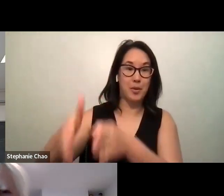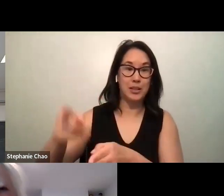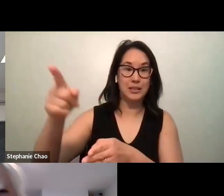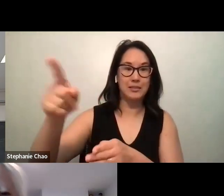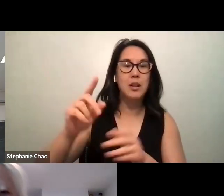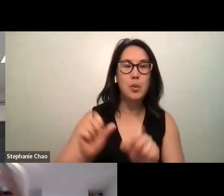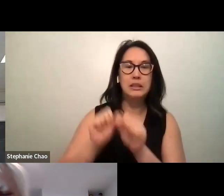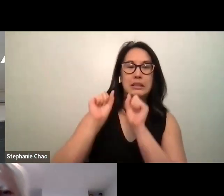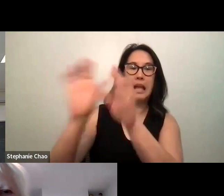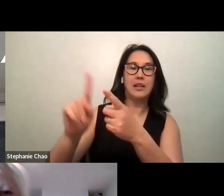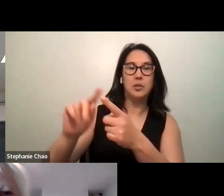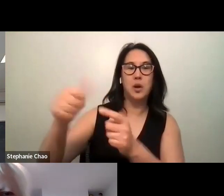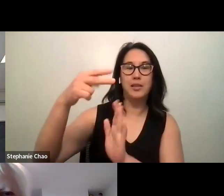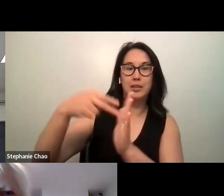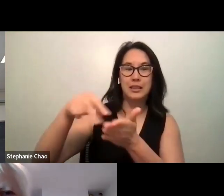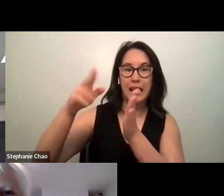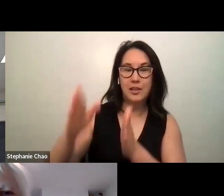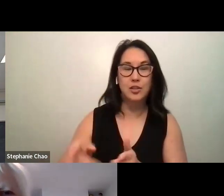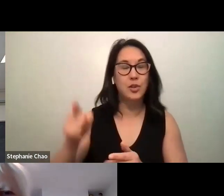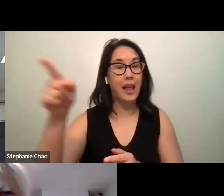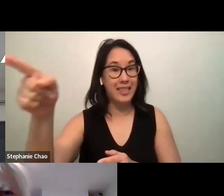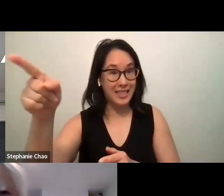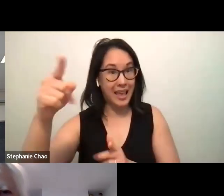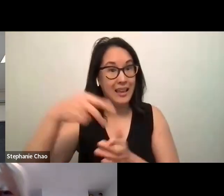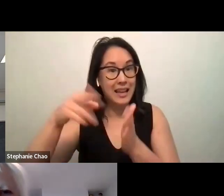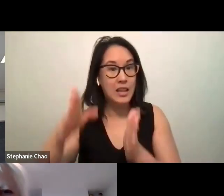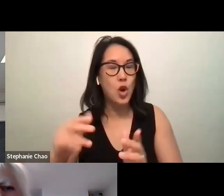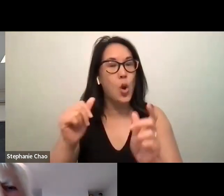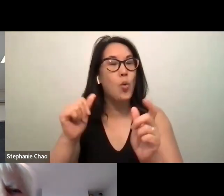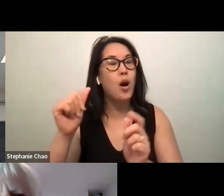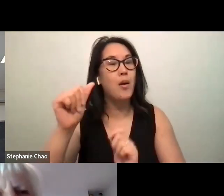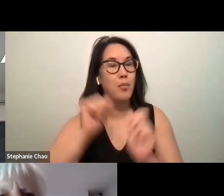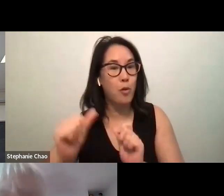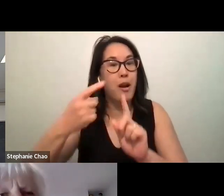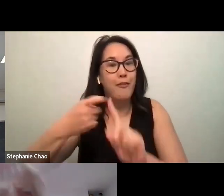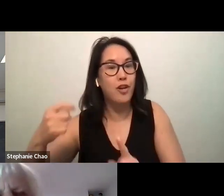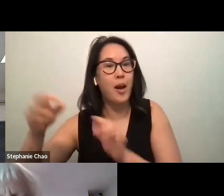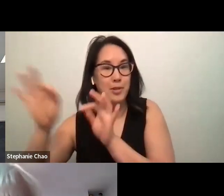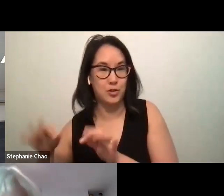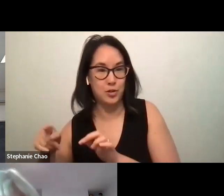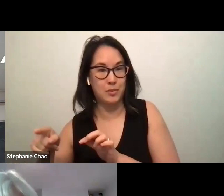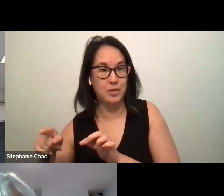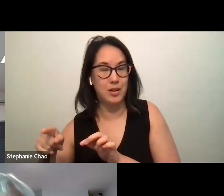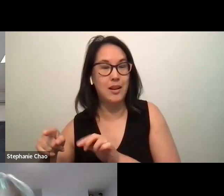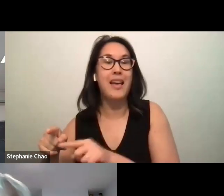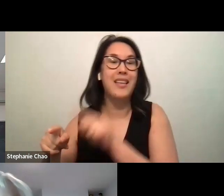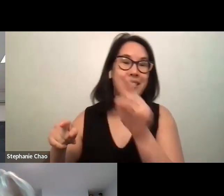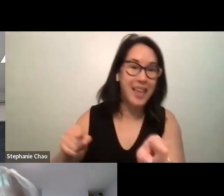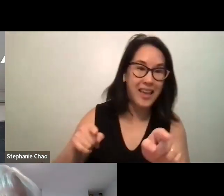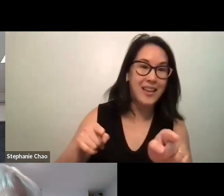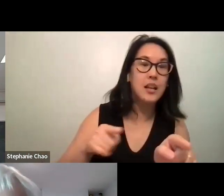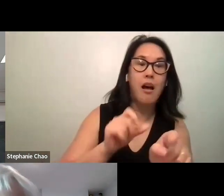dancer, and that dancer will perform it from the description. And then that will be described. And so it becomes this